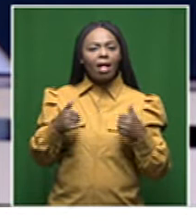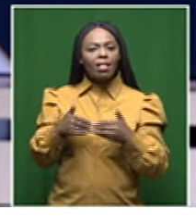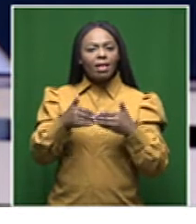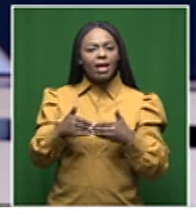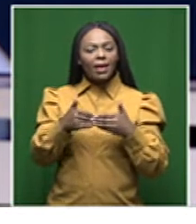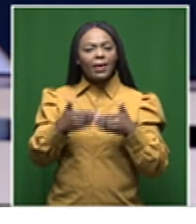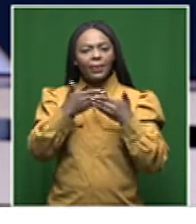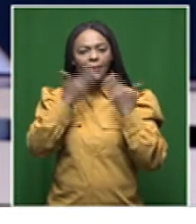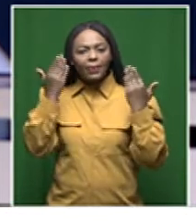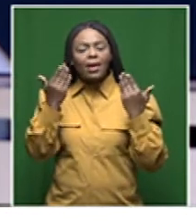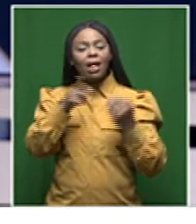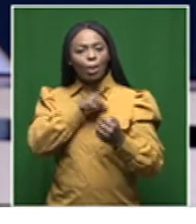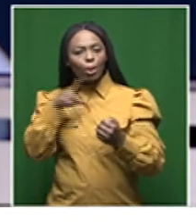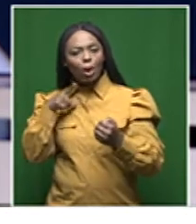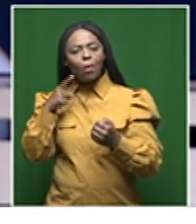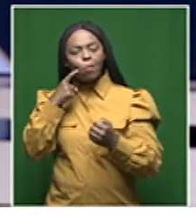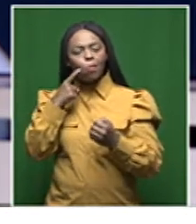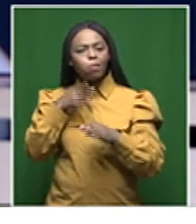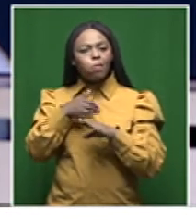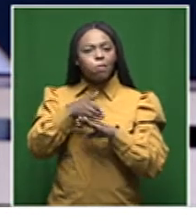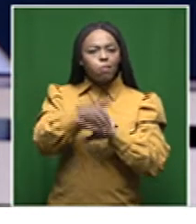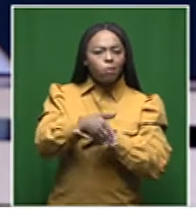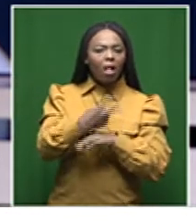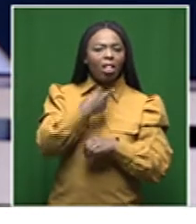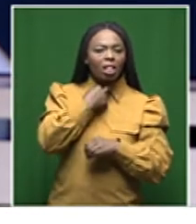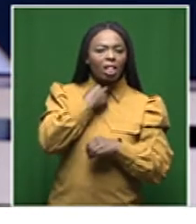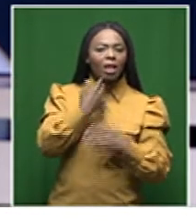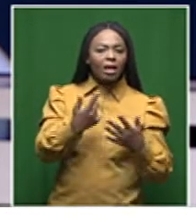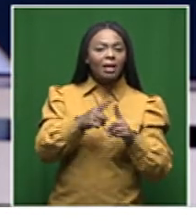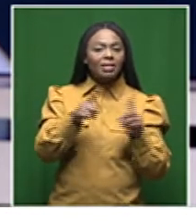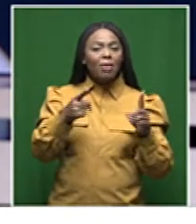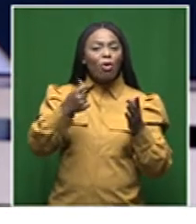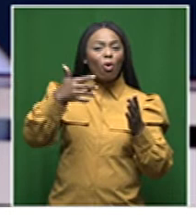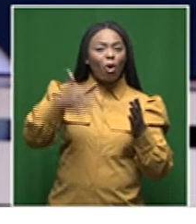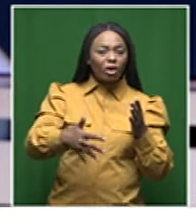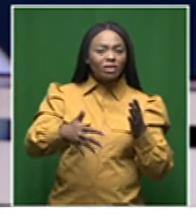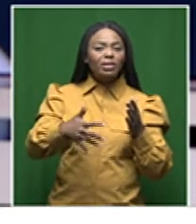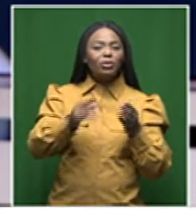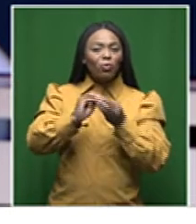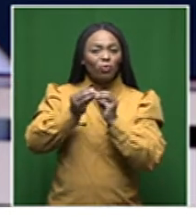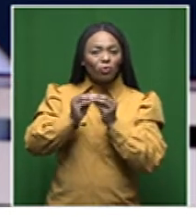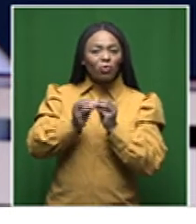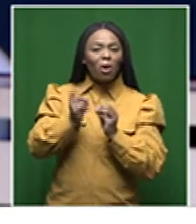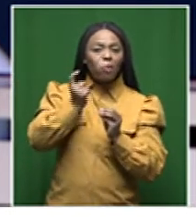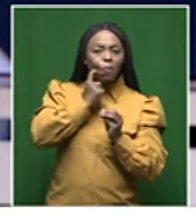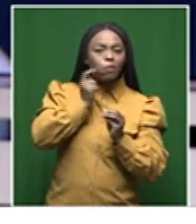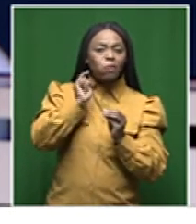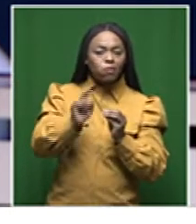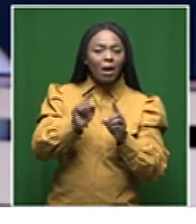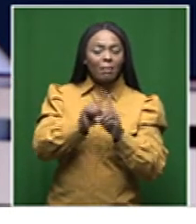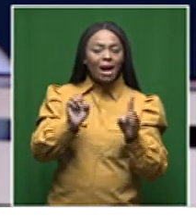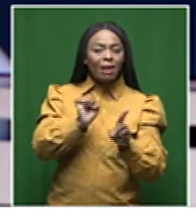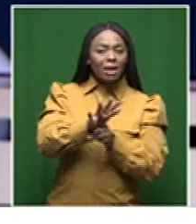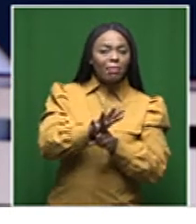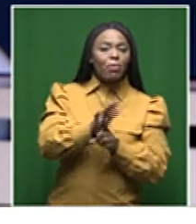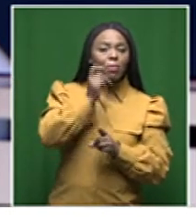people may delay fertility treatments, fearing the cost associated with these procedures. Even though infertility issues can affect both men